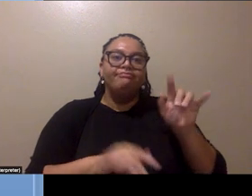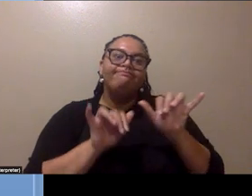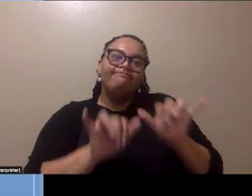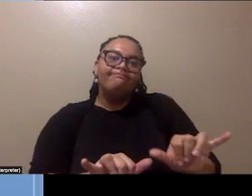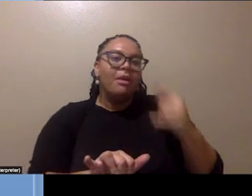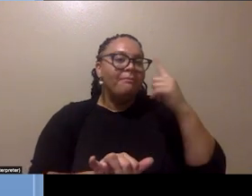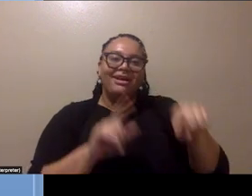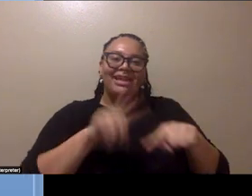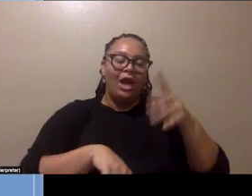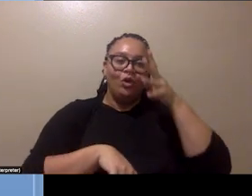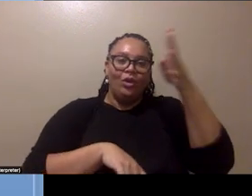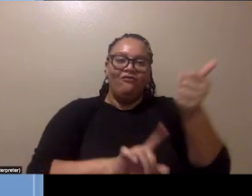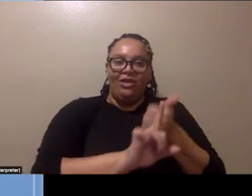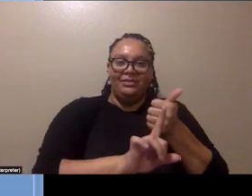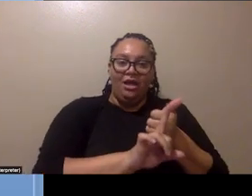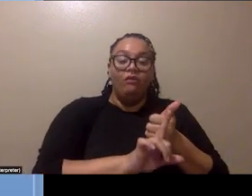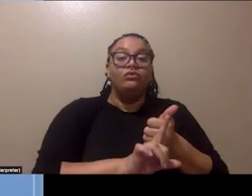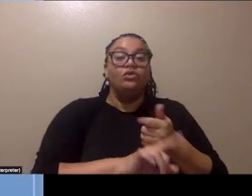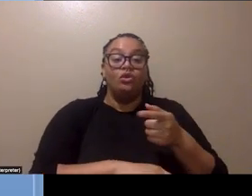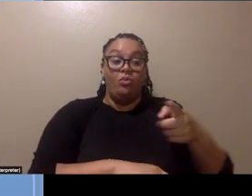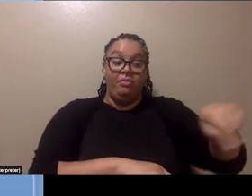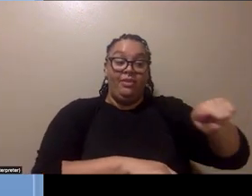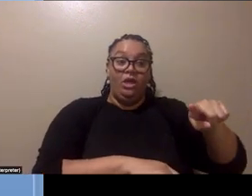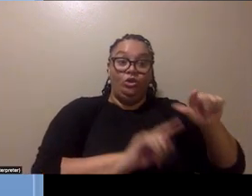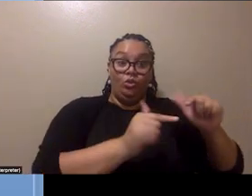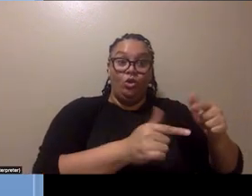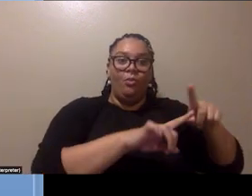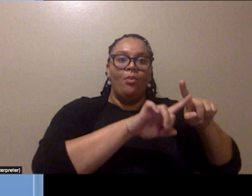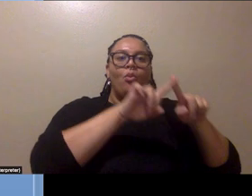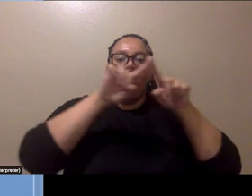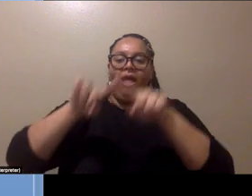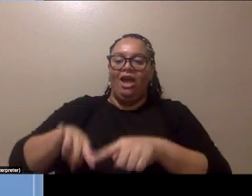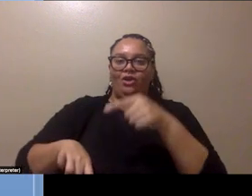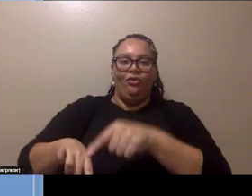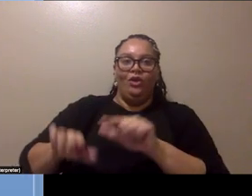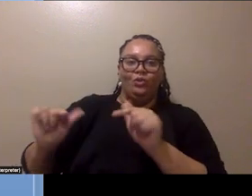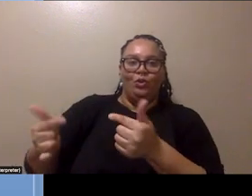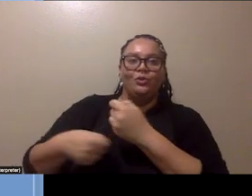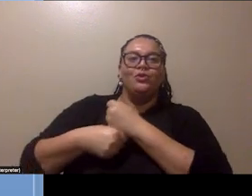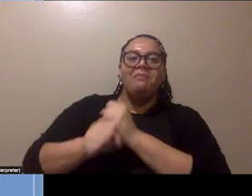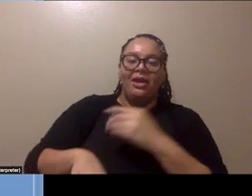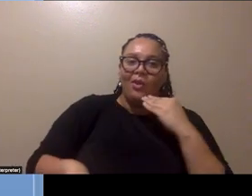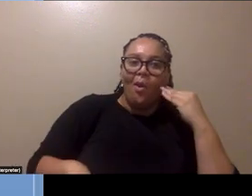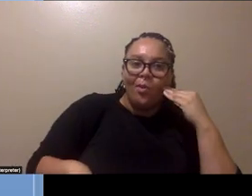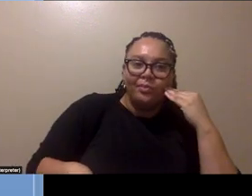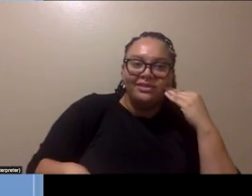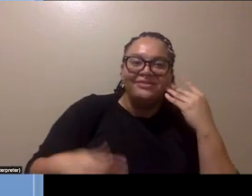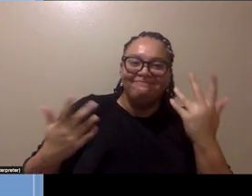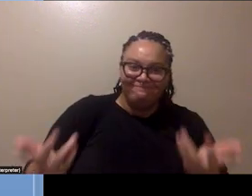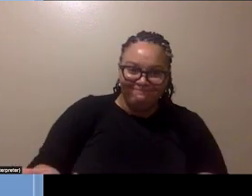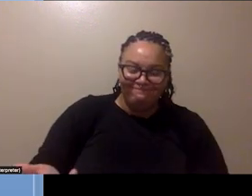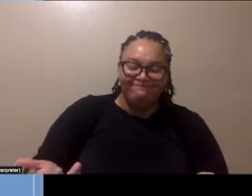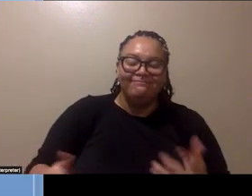actually cannot create their own cavities at all. So they're extremely reliant on the presence of these primary cavity nesters, and